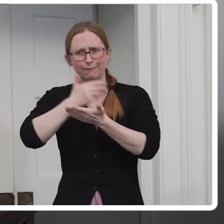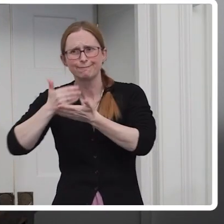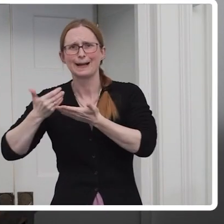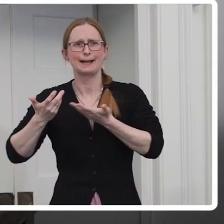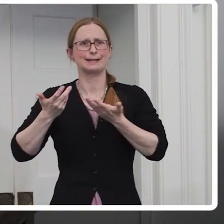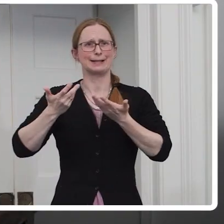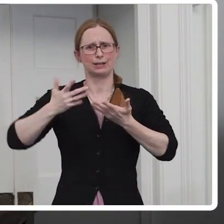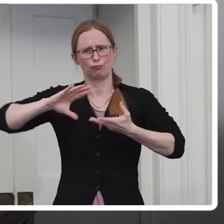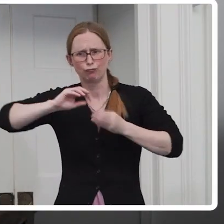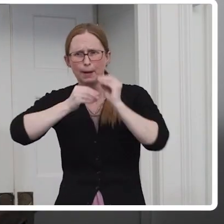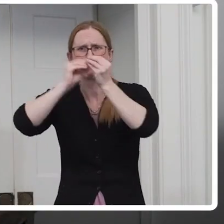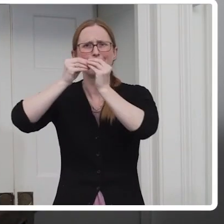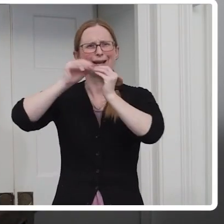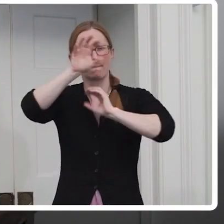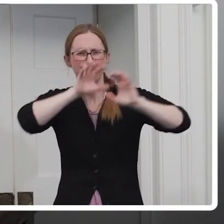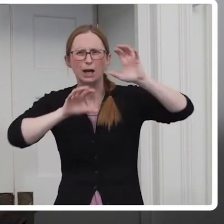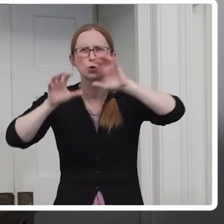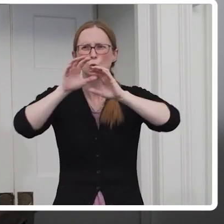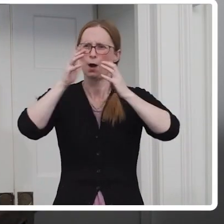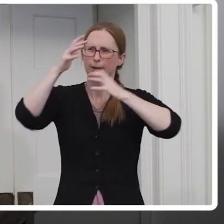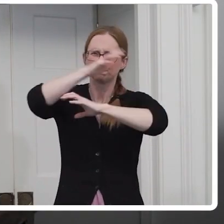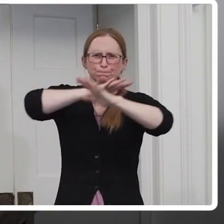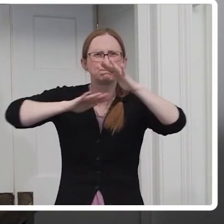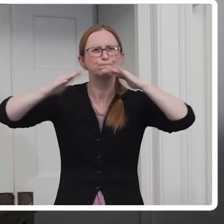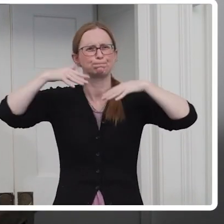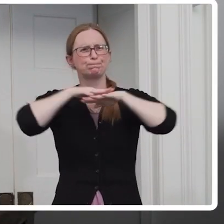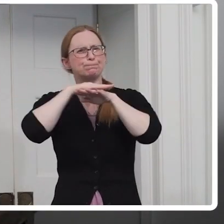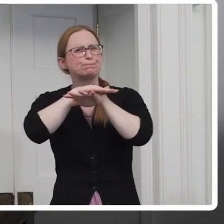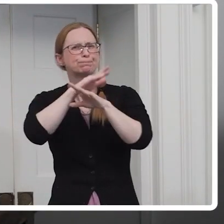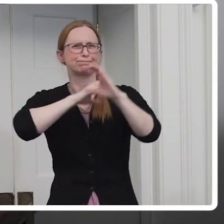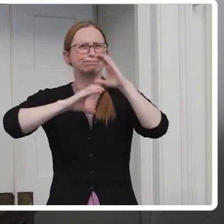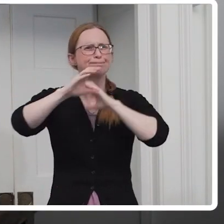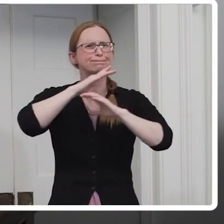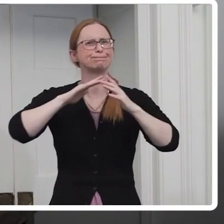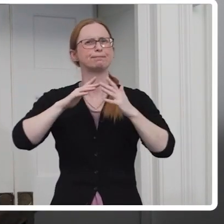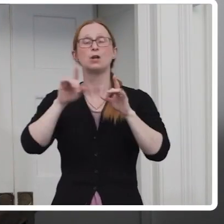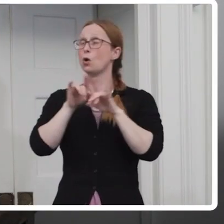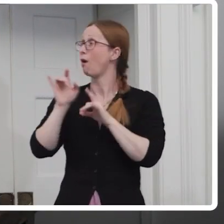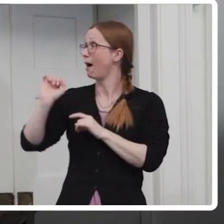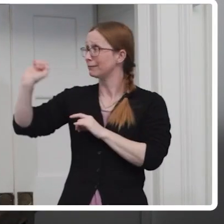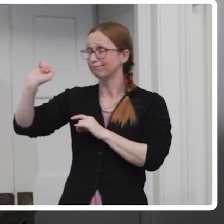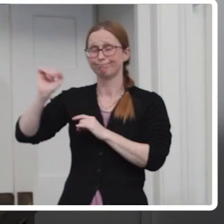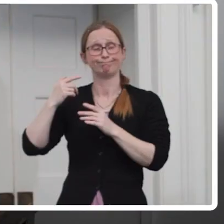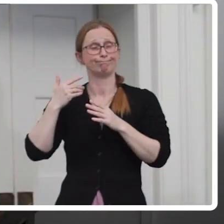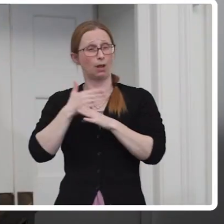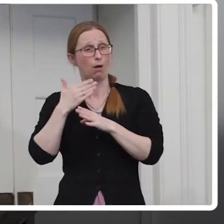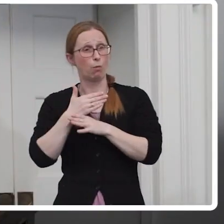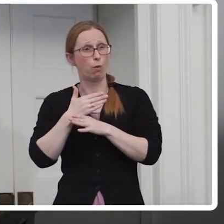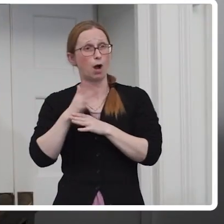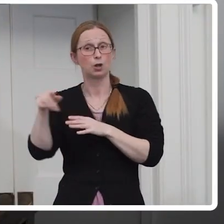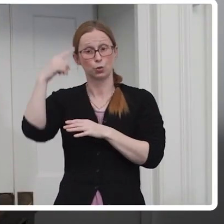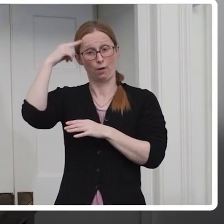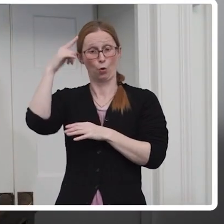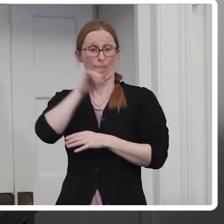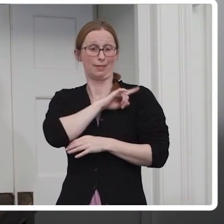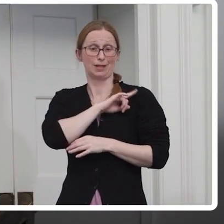act of collecting and remaking into a patchwork of things that are in conversation with each other. So as Allen is doing in her